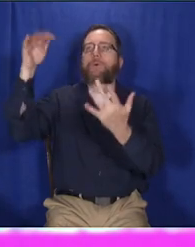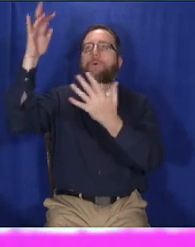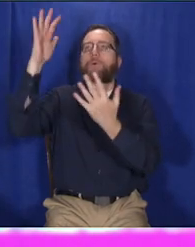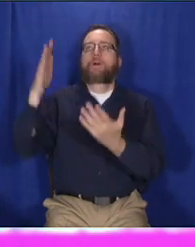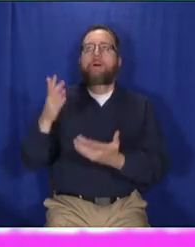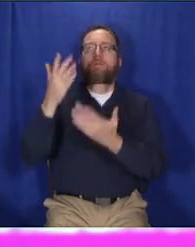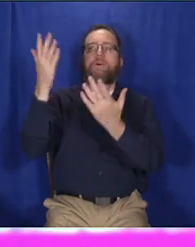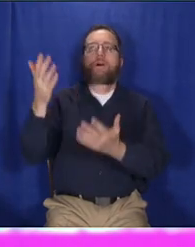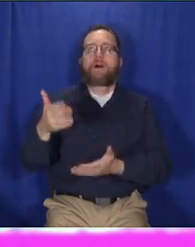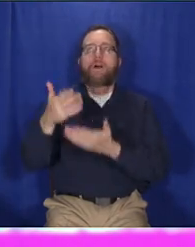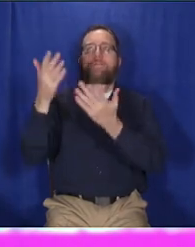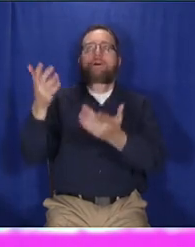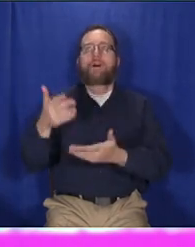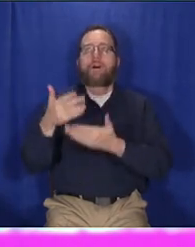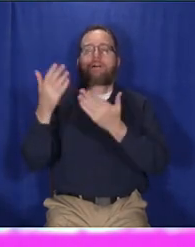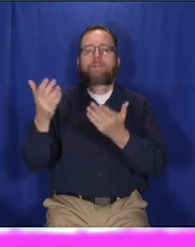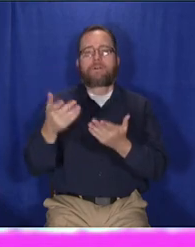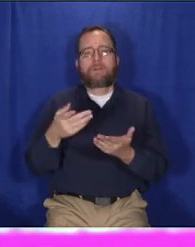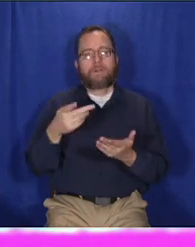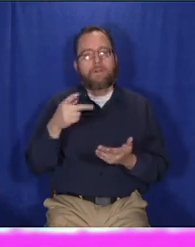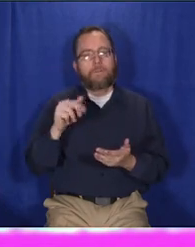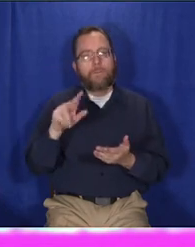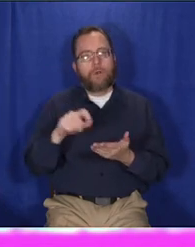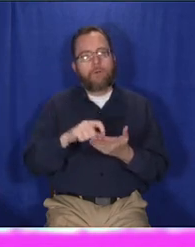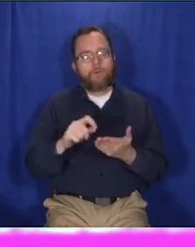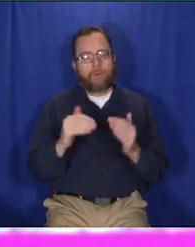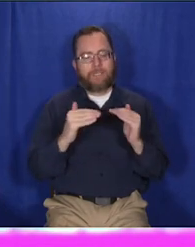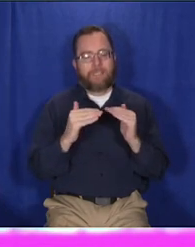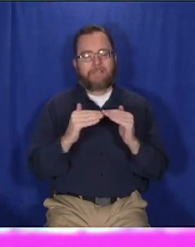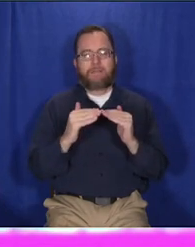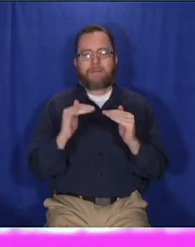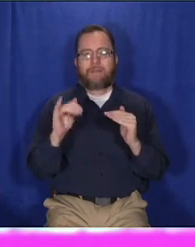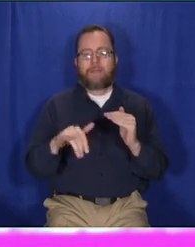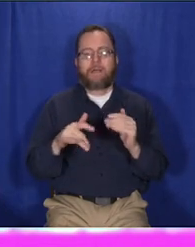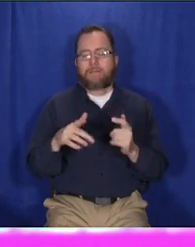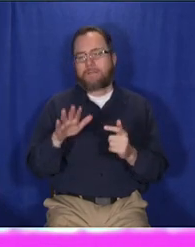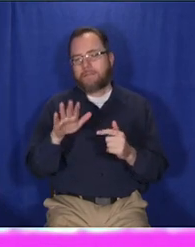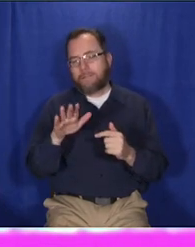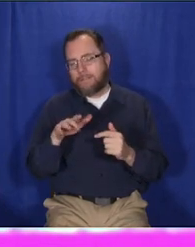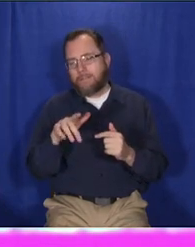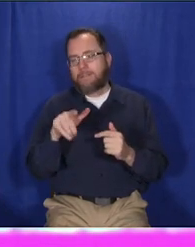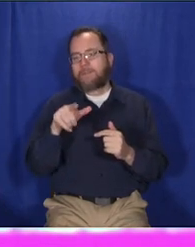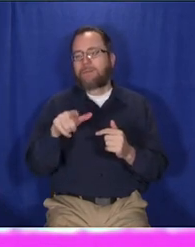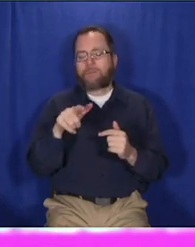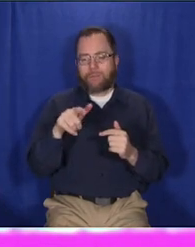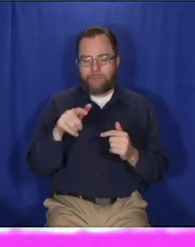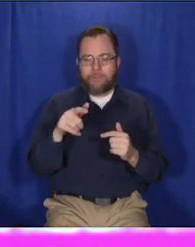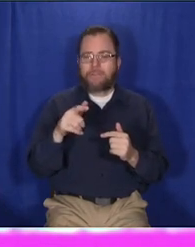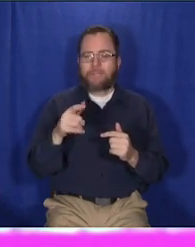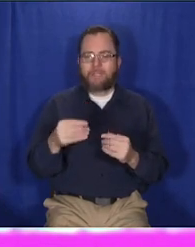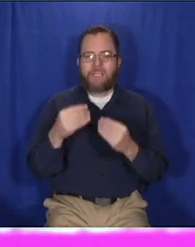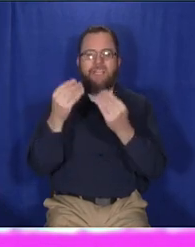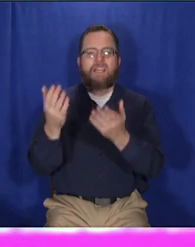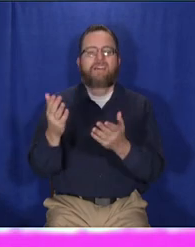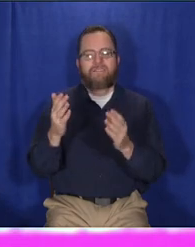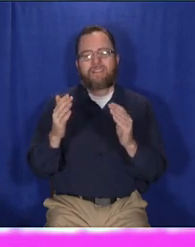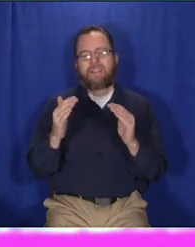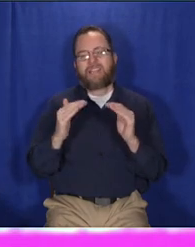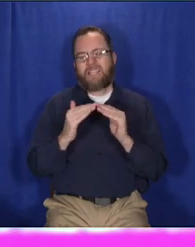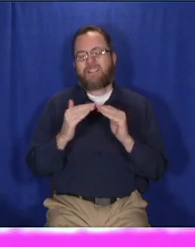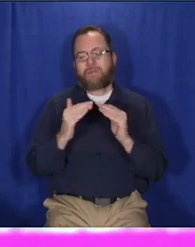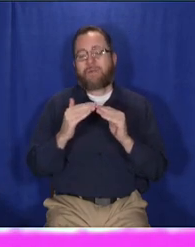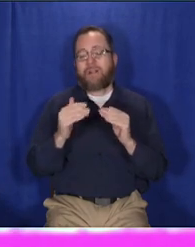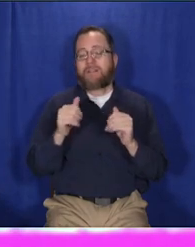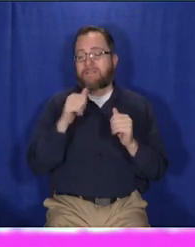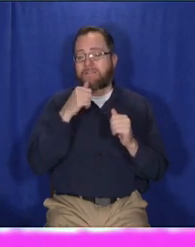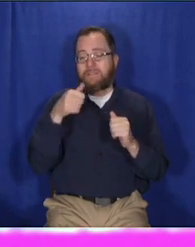and for all final sacrifice by giving his life on the cross, by shedding his blood on the cross. So we don't come with